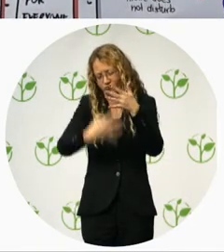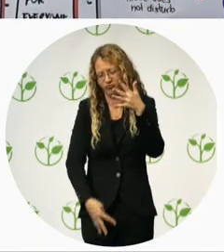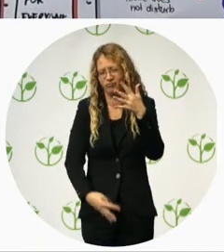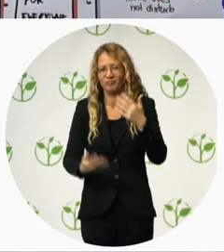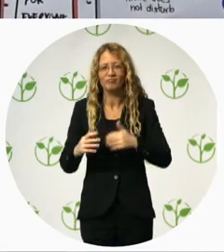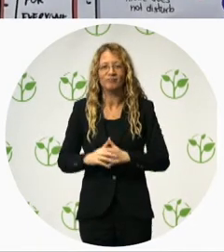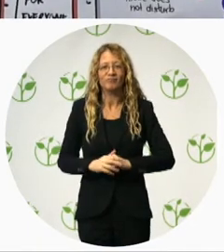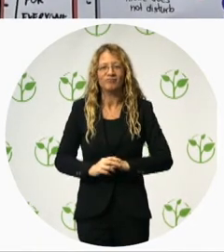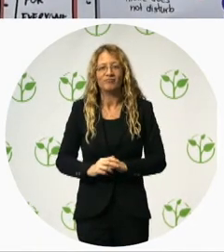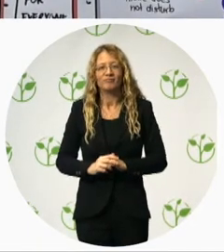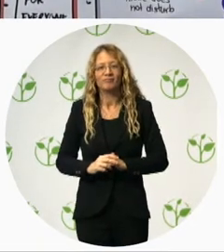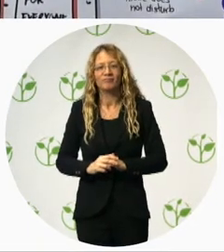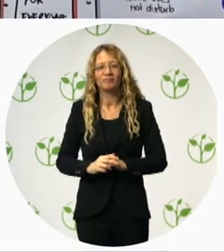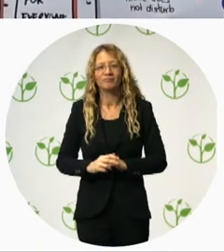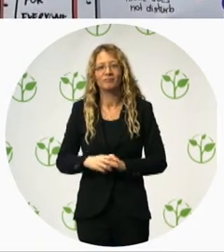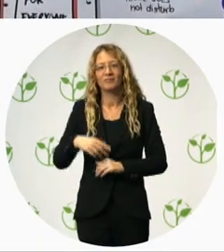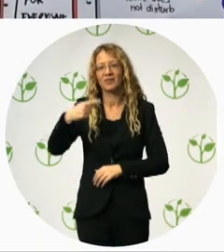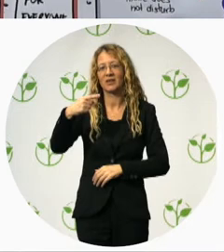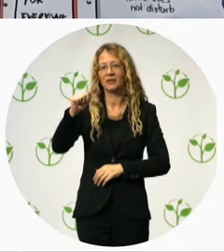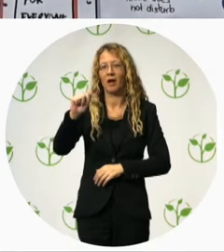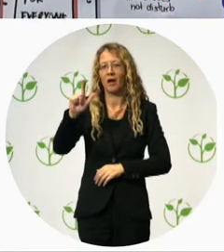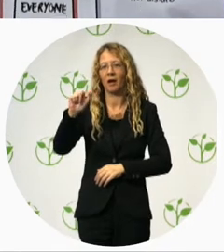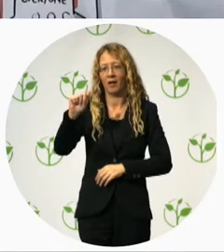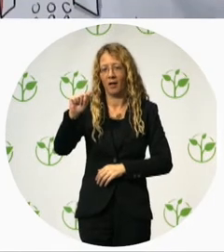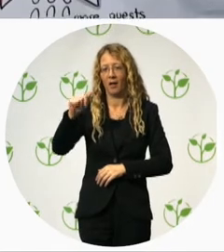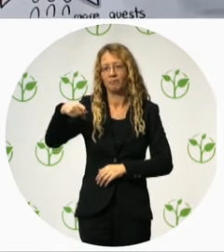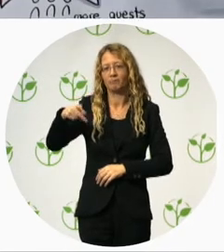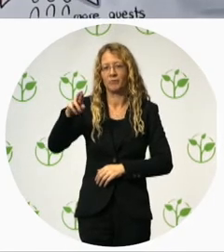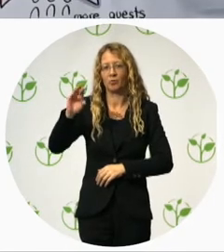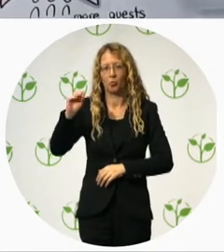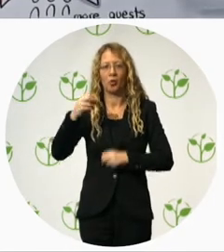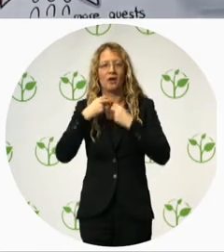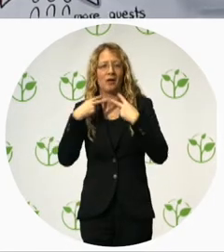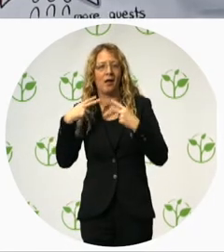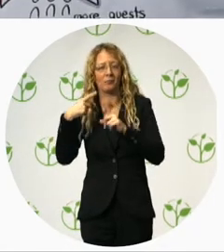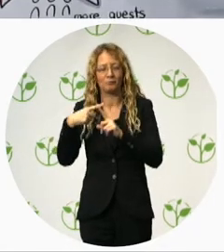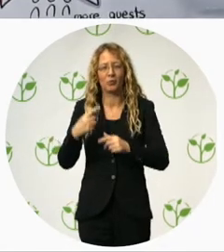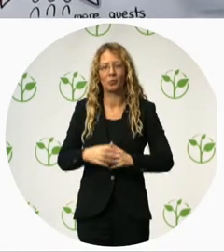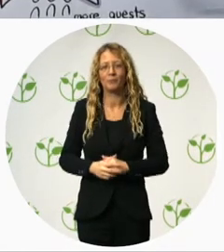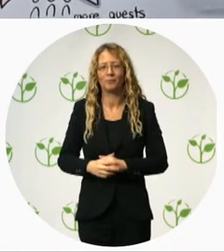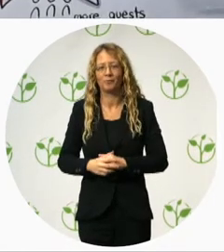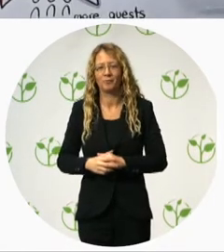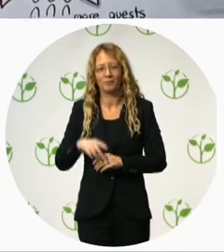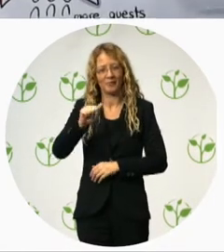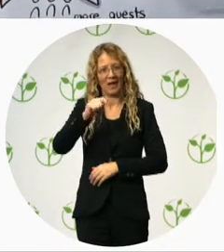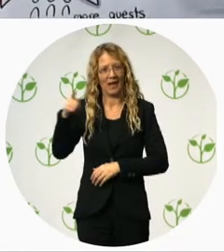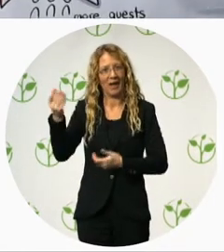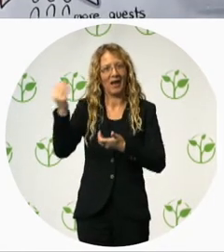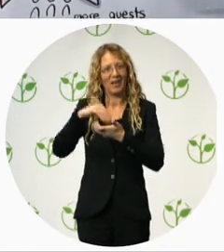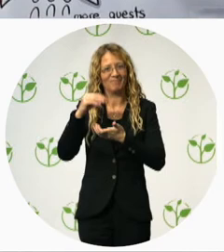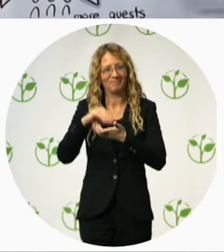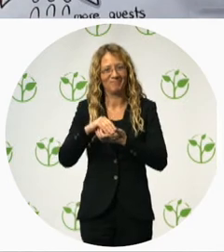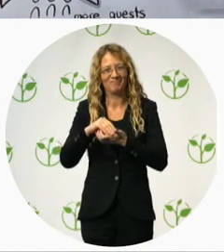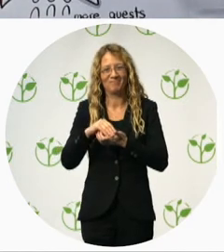Gala Pro, an application that should be a solution for every kind of action you